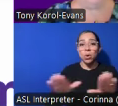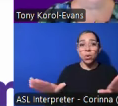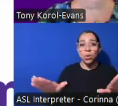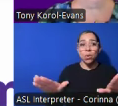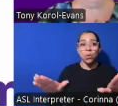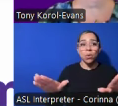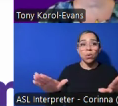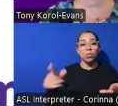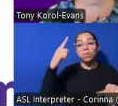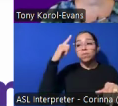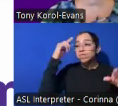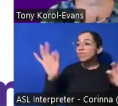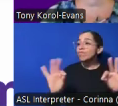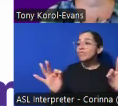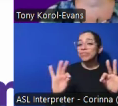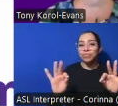disclosure.